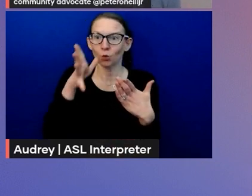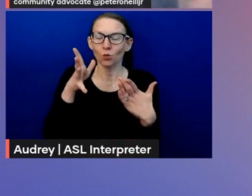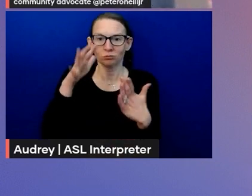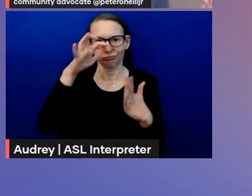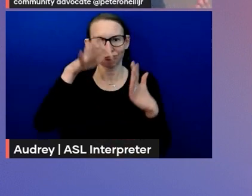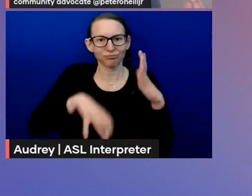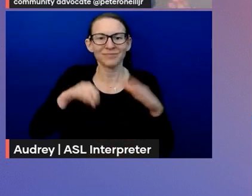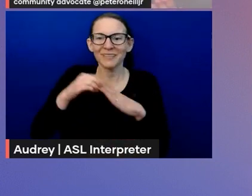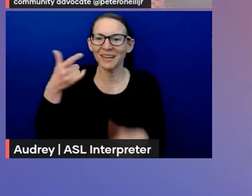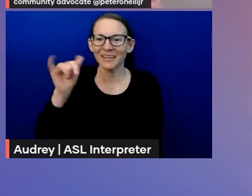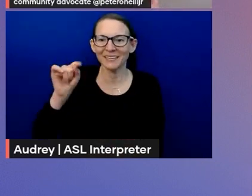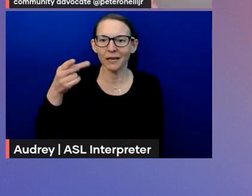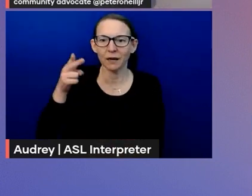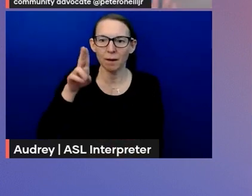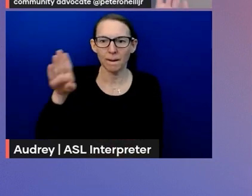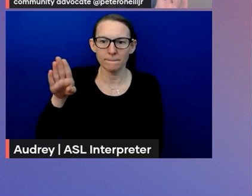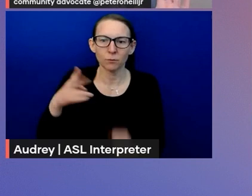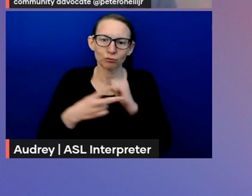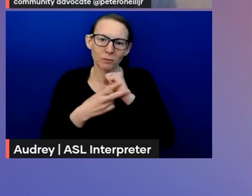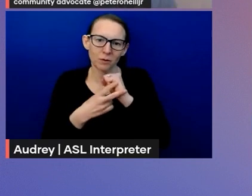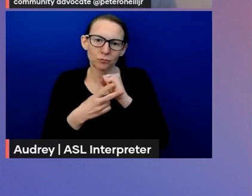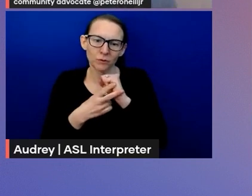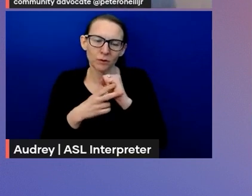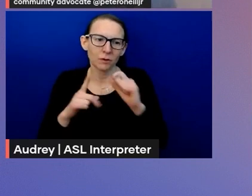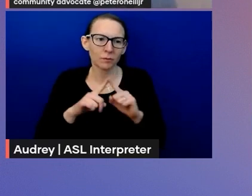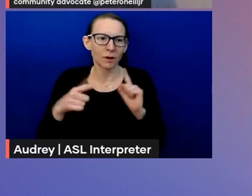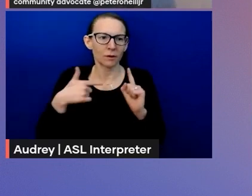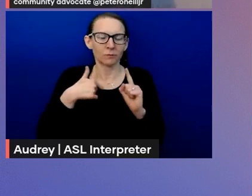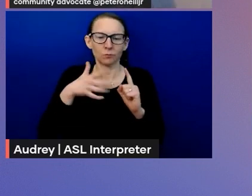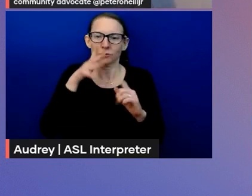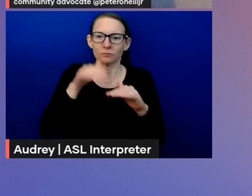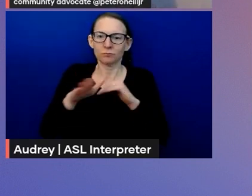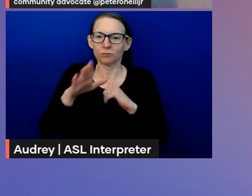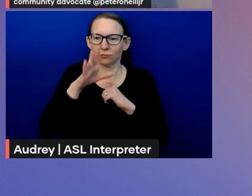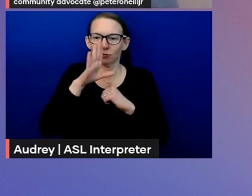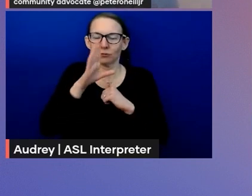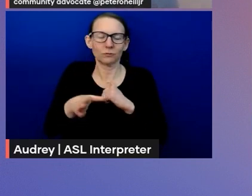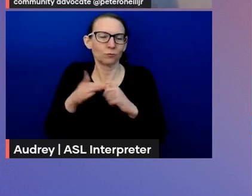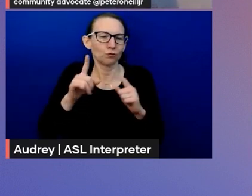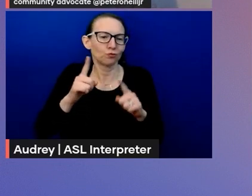I'm shipping this directly to OPA for simplicity of this demo.